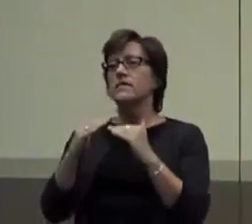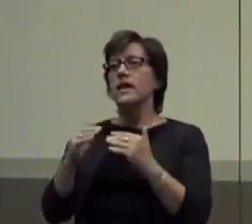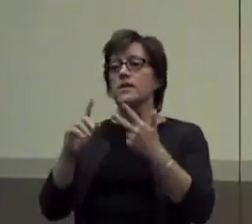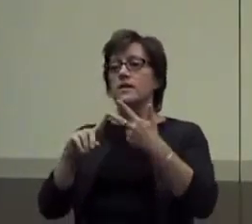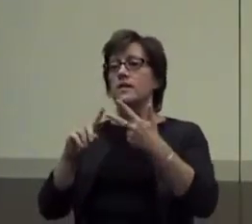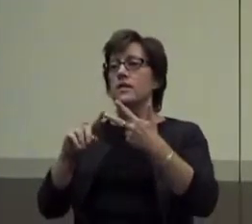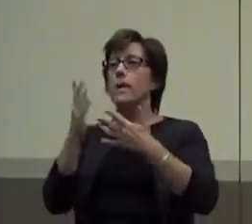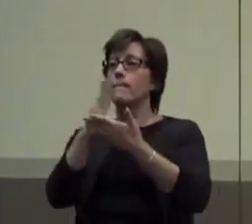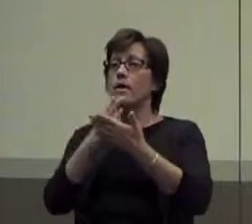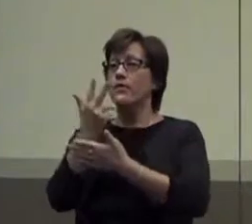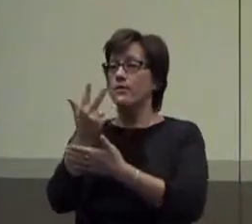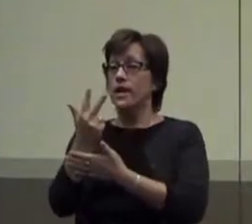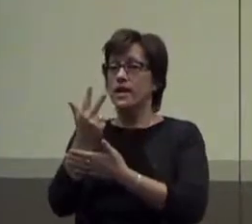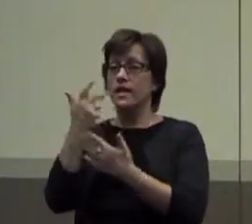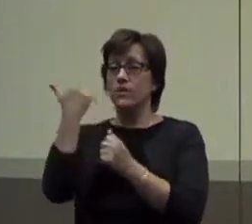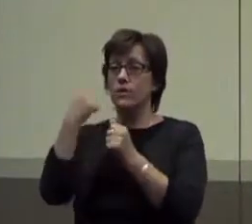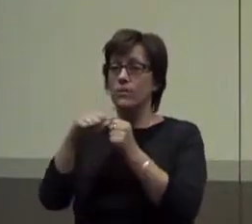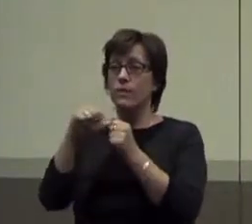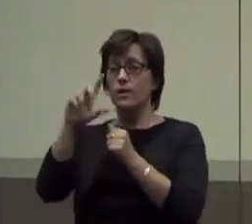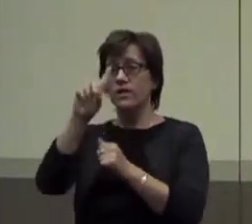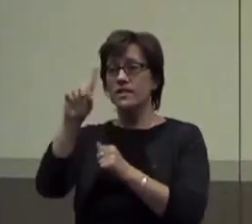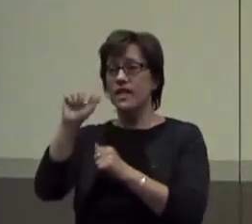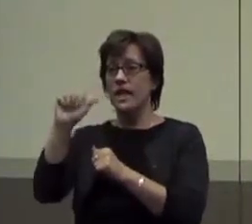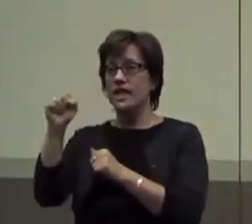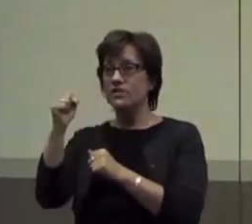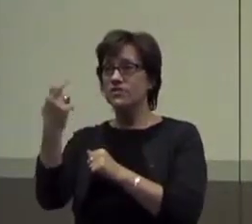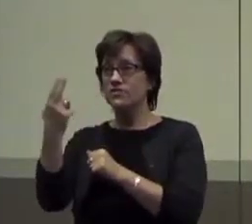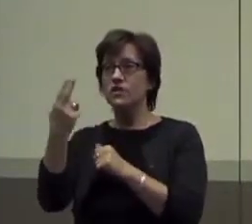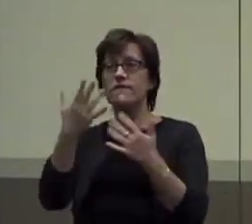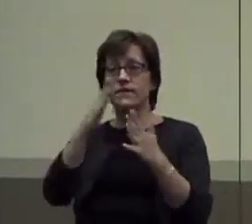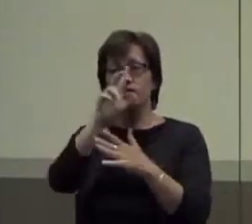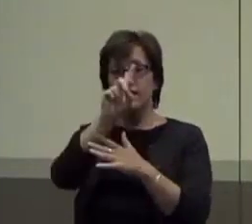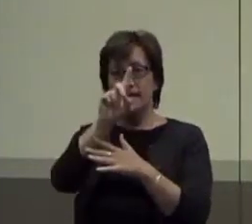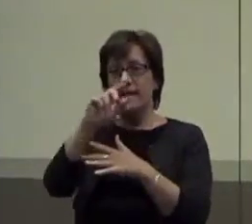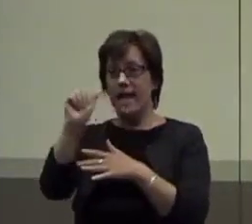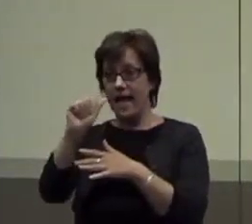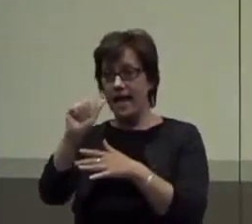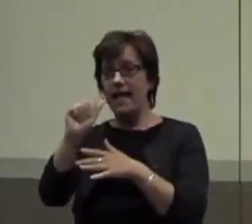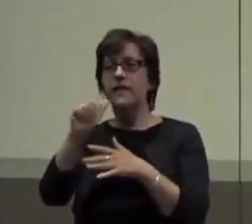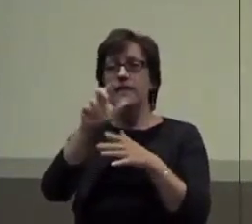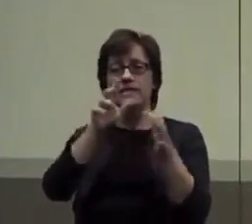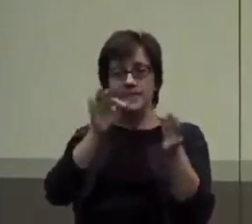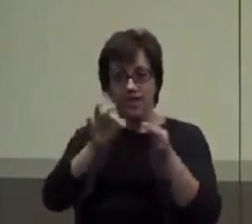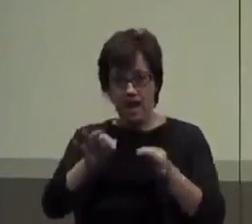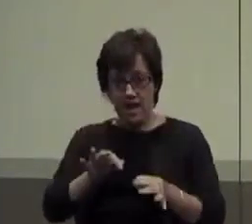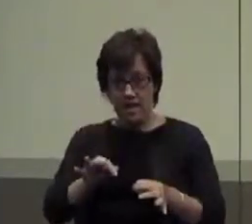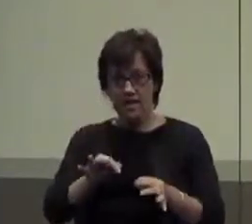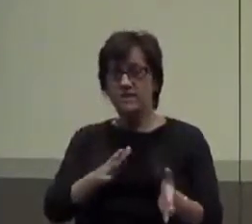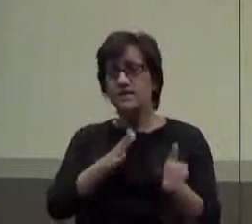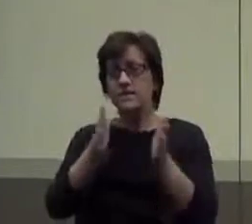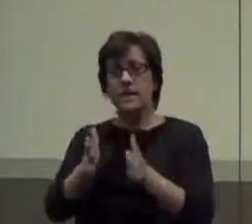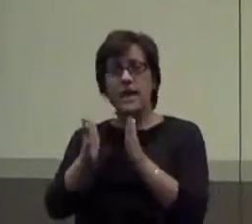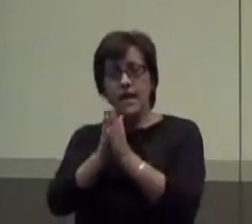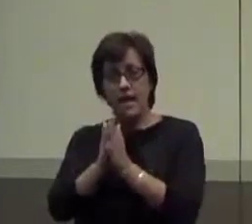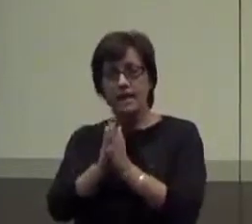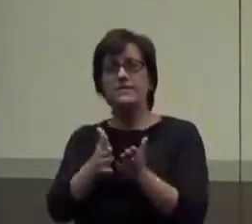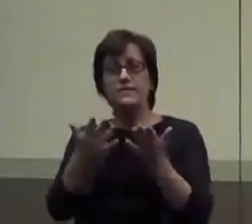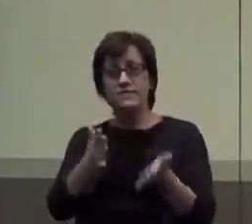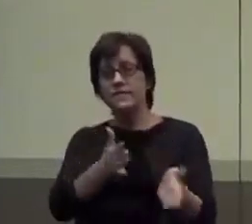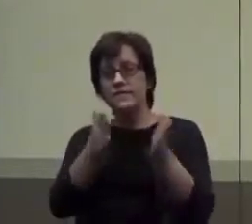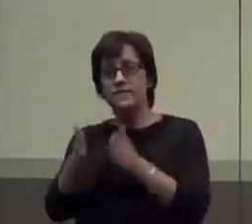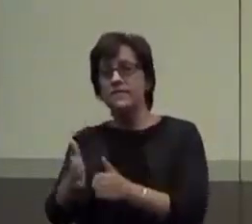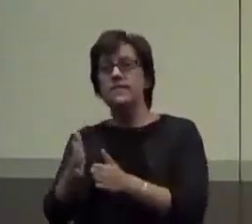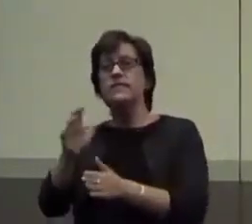then, remember the dash part. Now we've done the D and the A already. We've taught them how to ask. Now we're teaching them how to